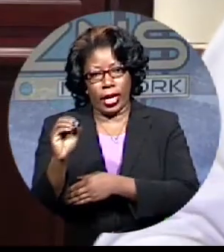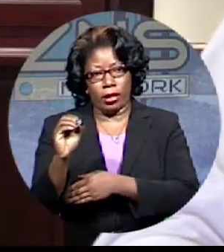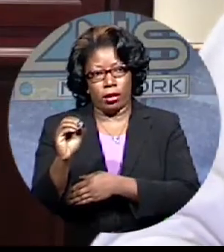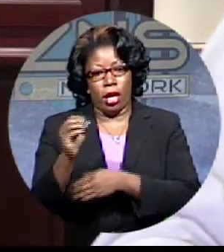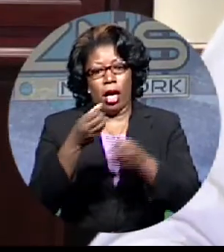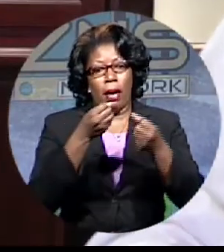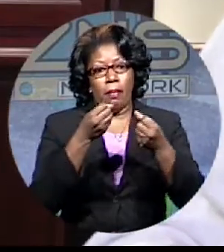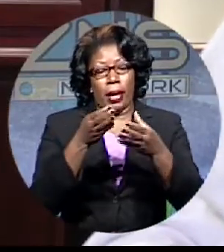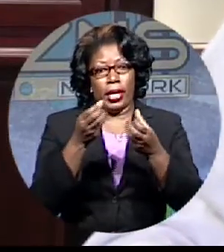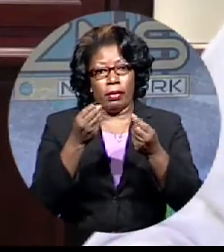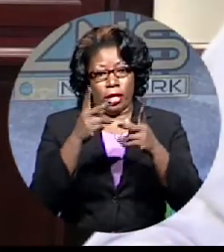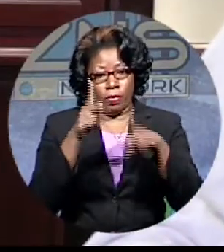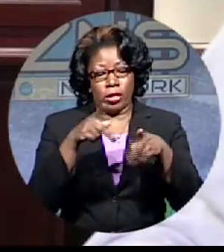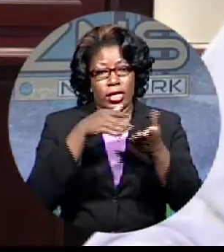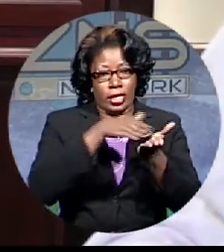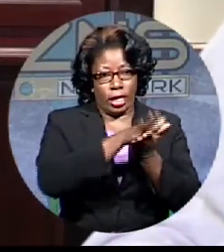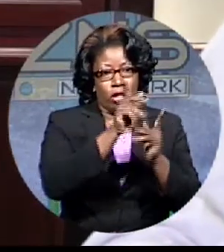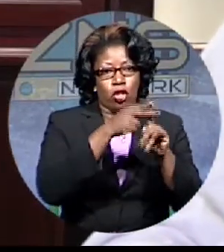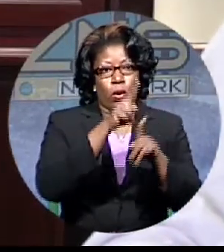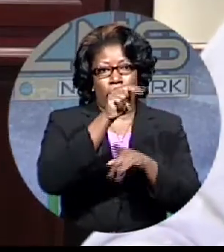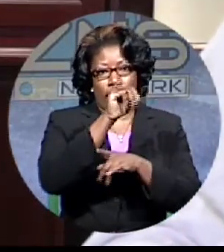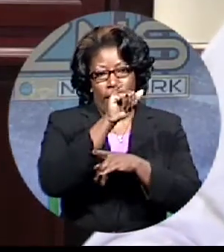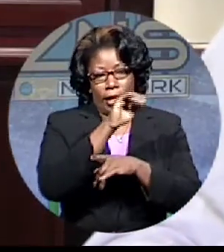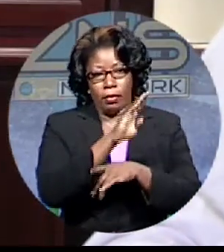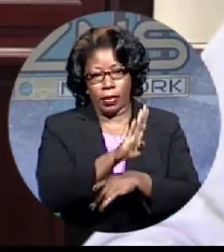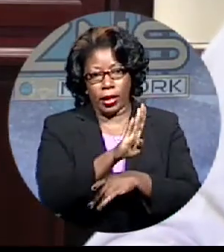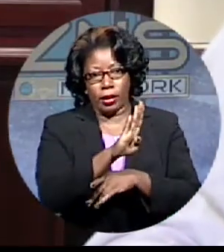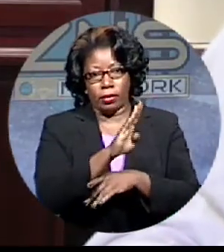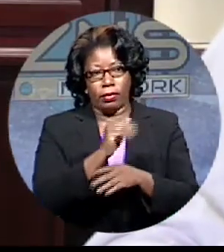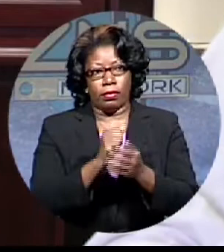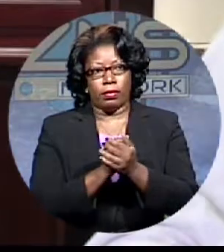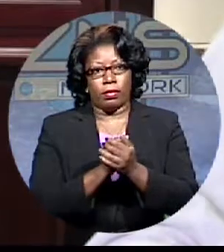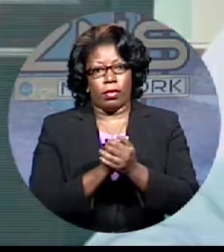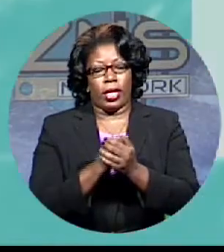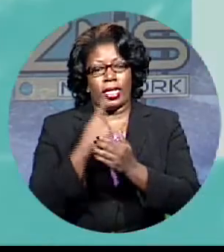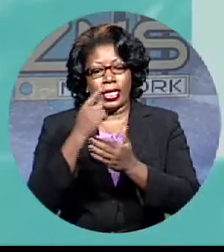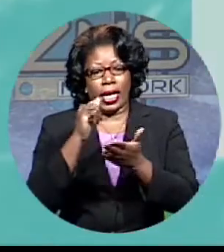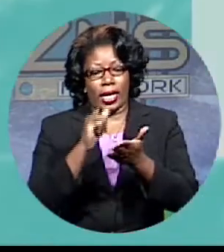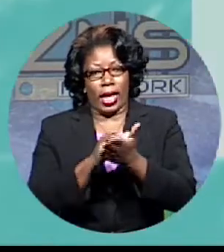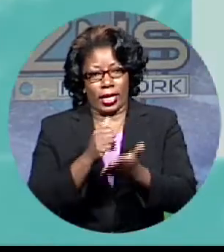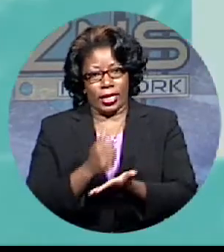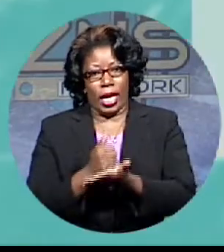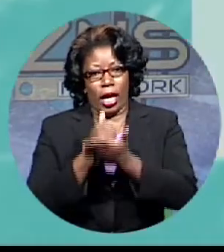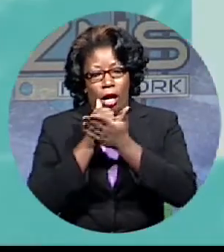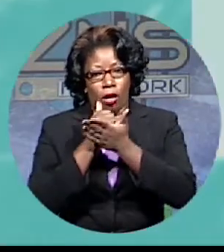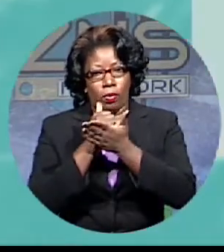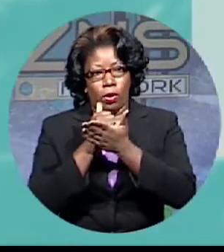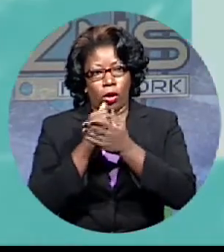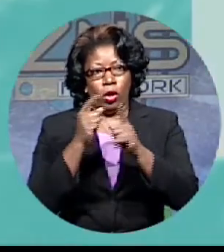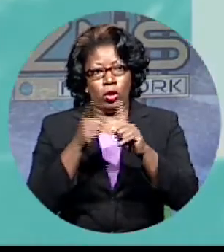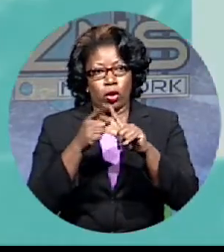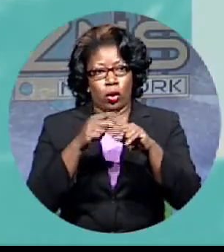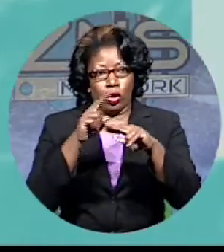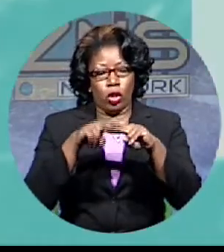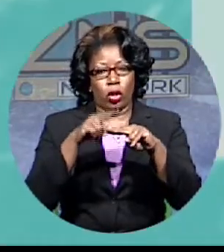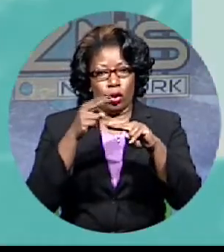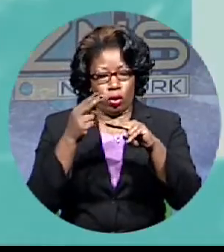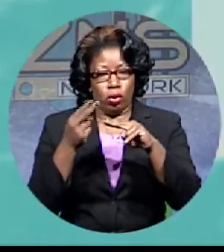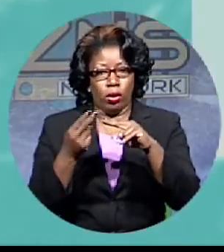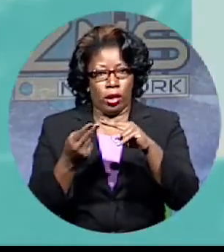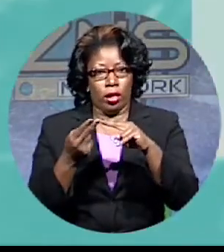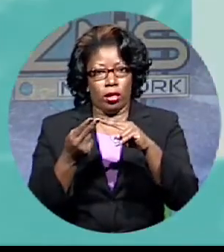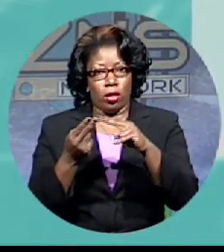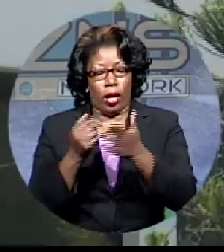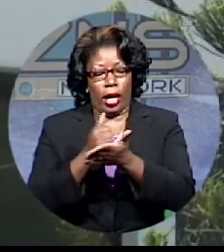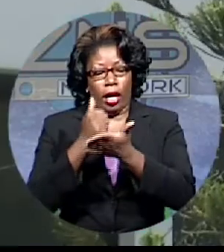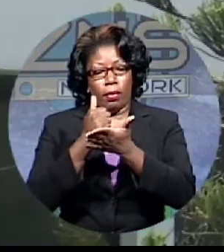send you the NIB. That said, Mr. Miller says BEC workers will also be asked to help subsidize the cost of their $5 million a year medical insurance